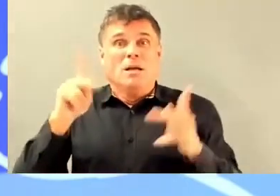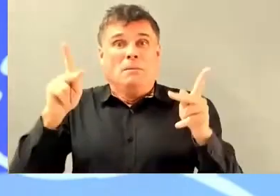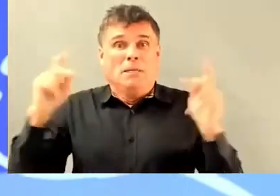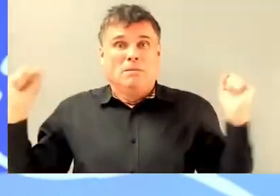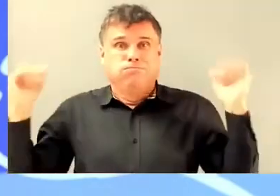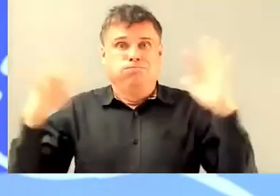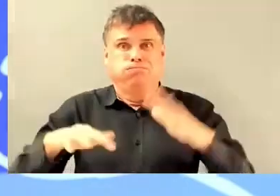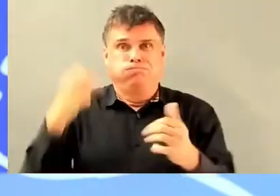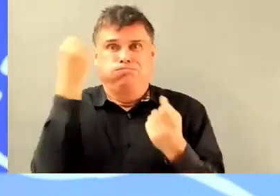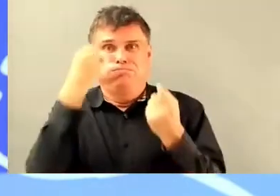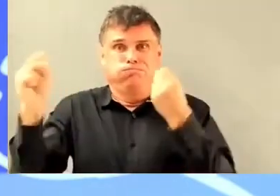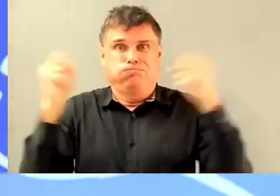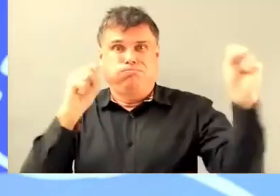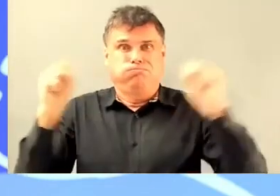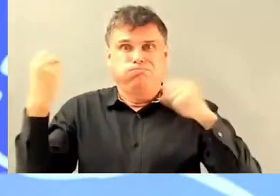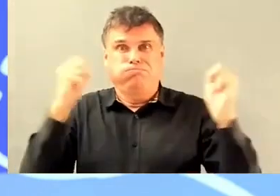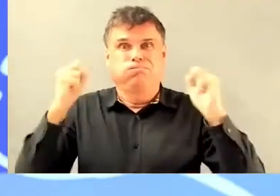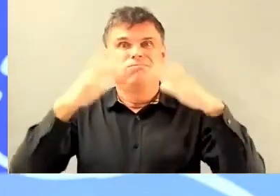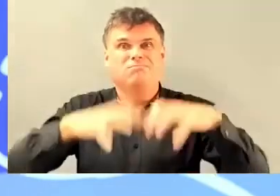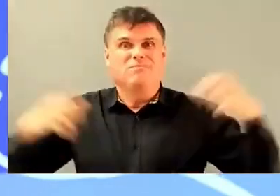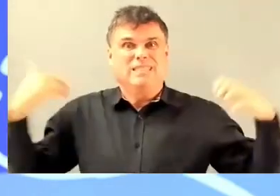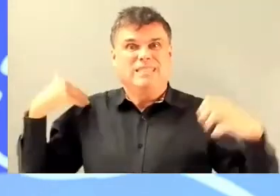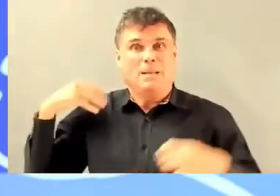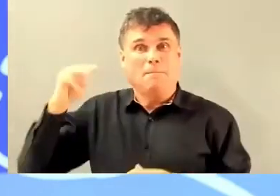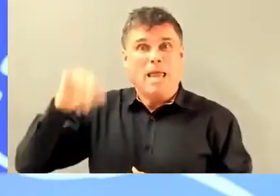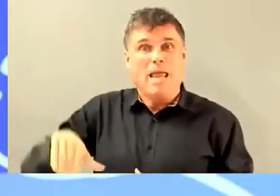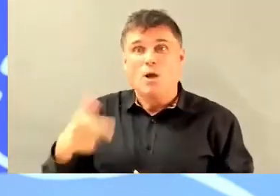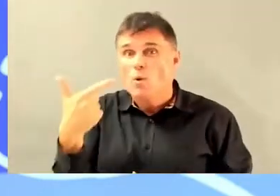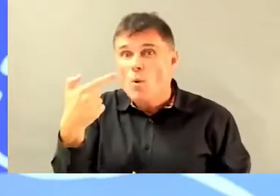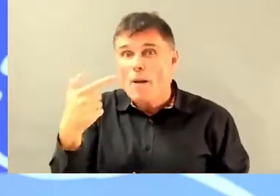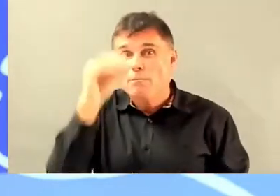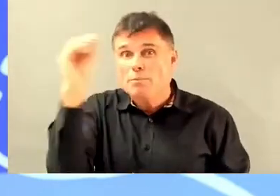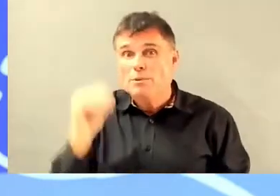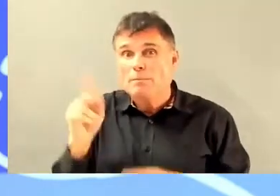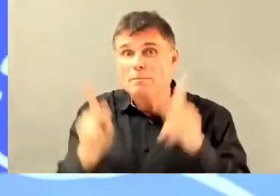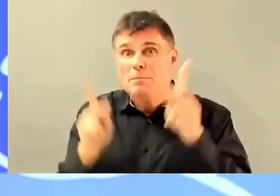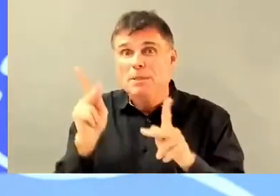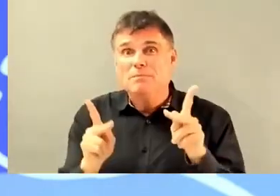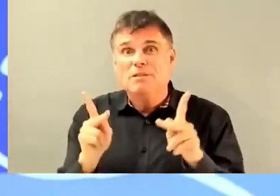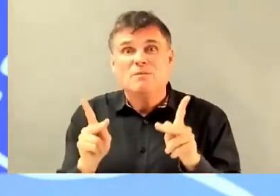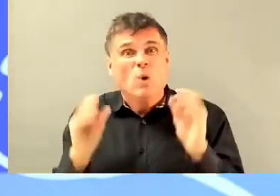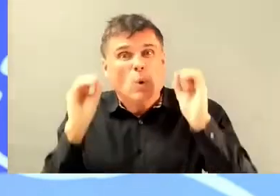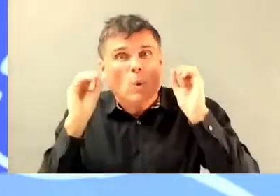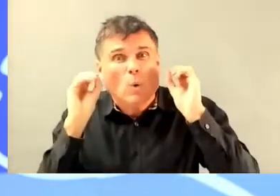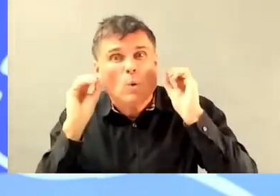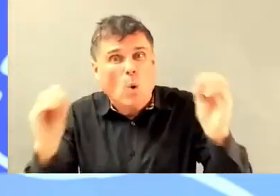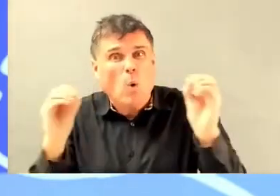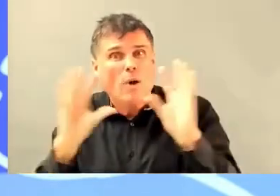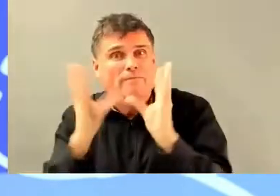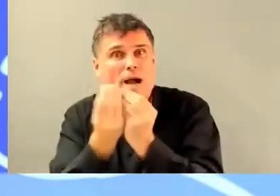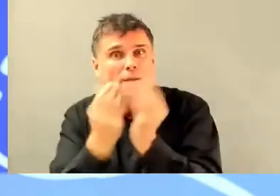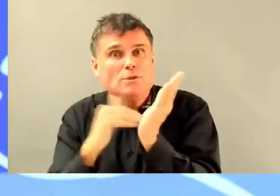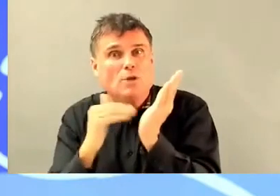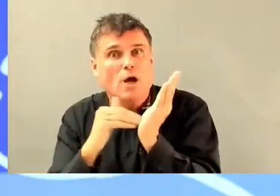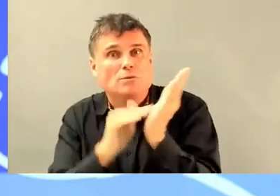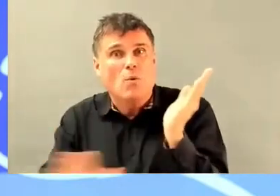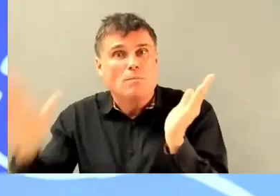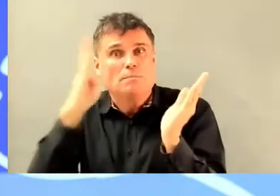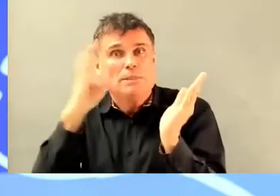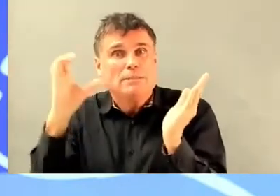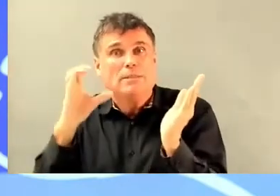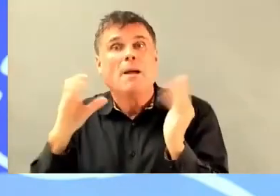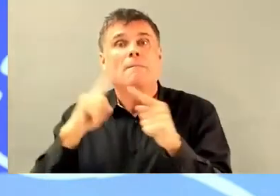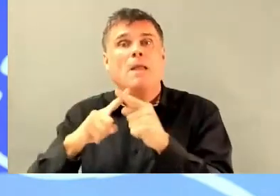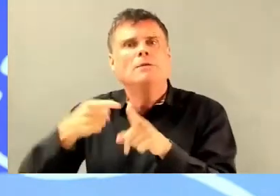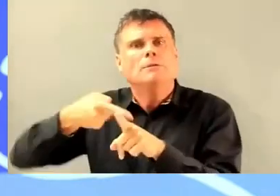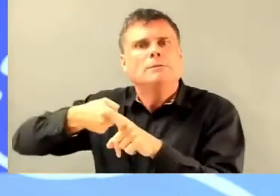population, are without a family doctor. And we know that the burdens that our specialists and our consultants are feeling with the increasing wait